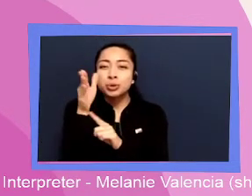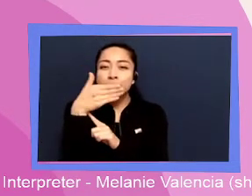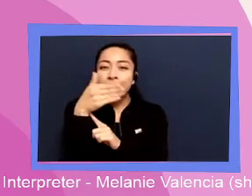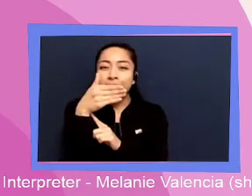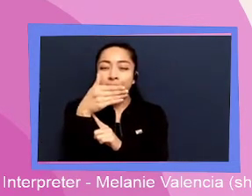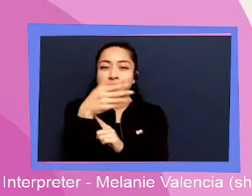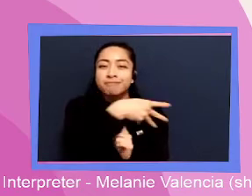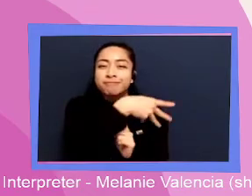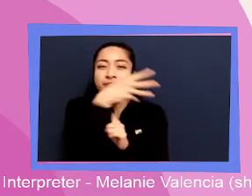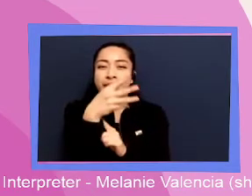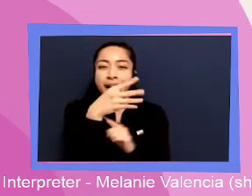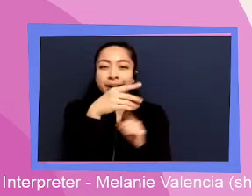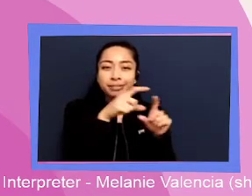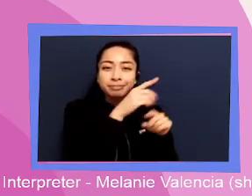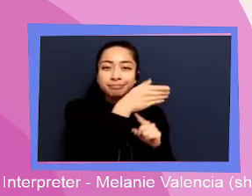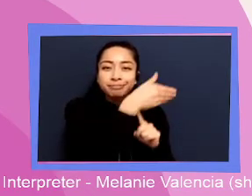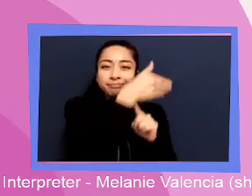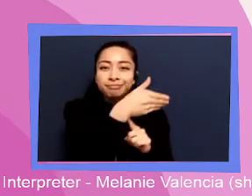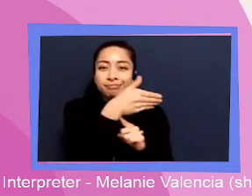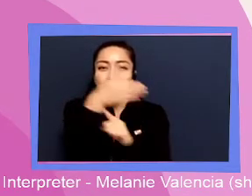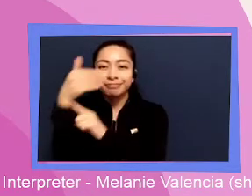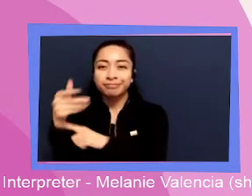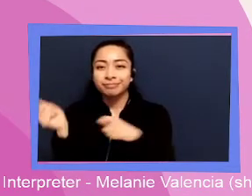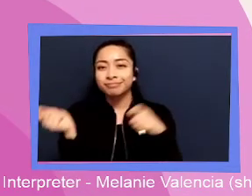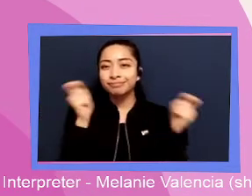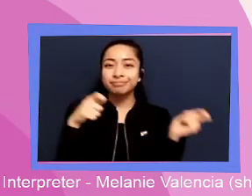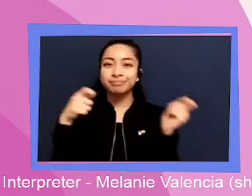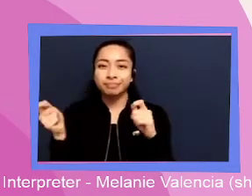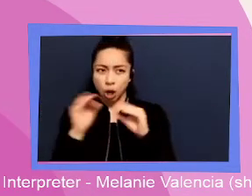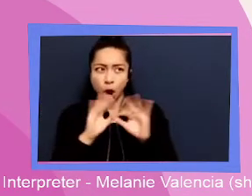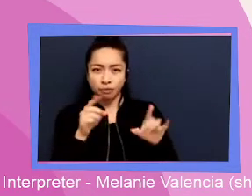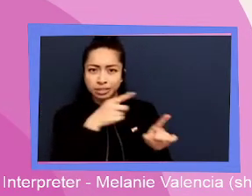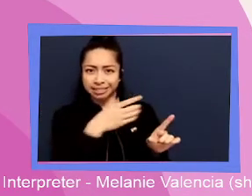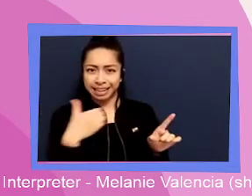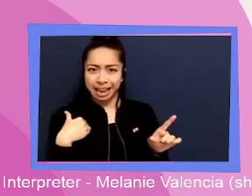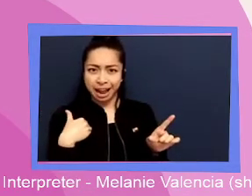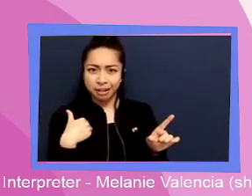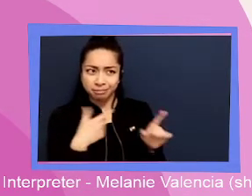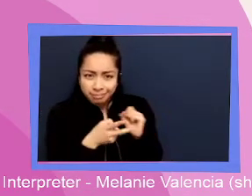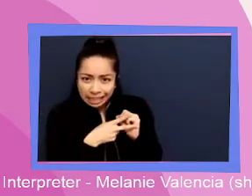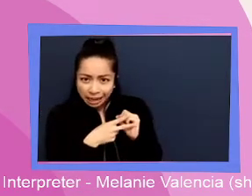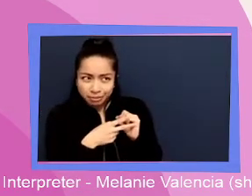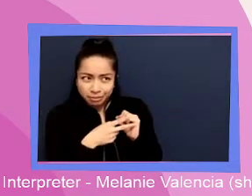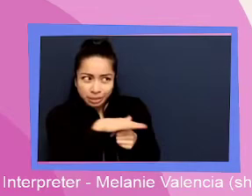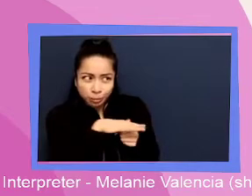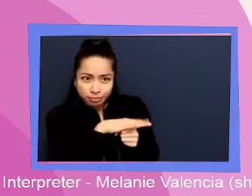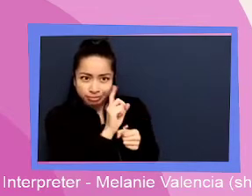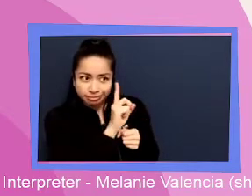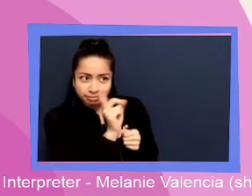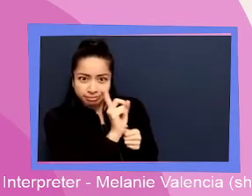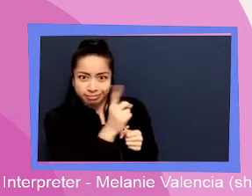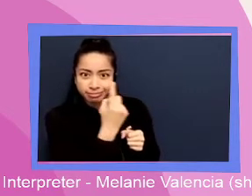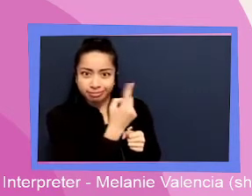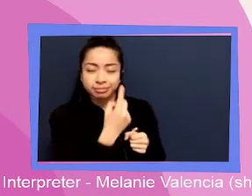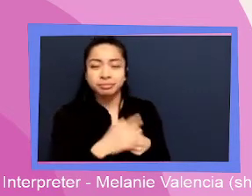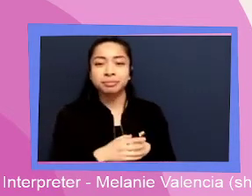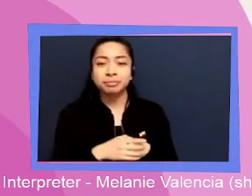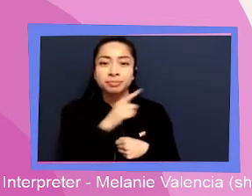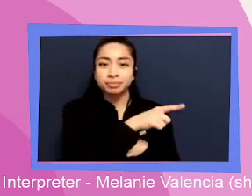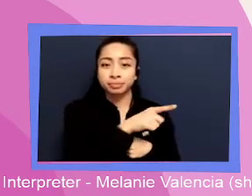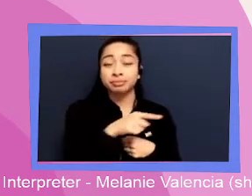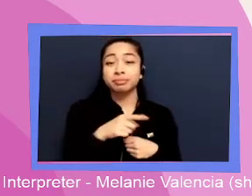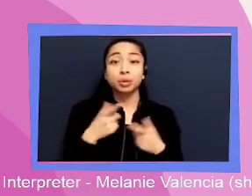because obviously, she had a secret stash of tiny rainbow flags somewhere. She poked these into the middle